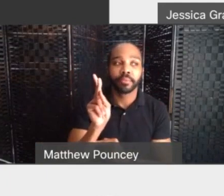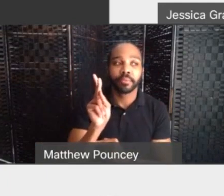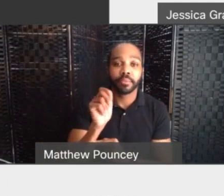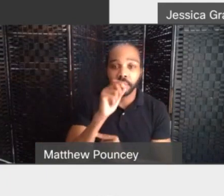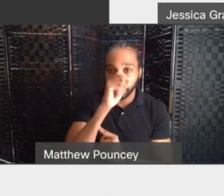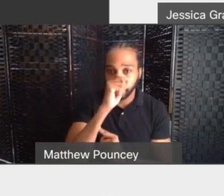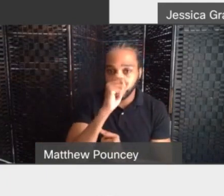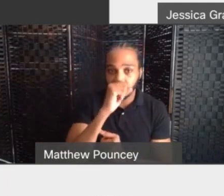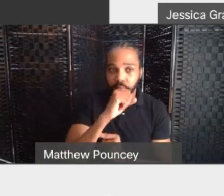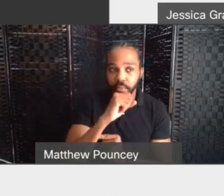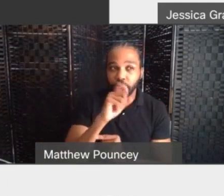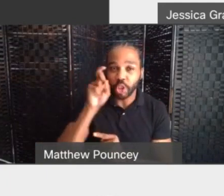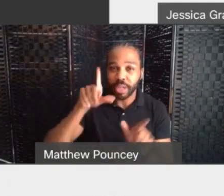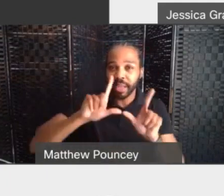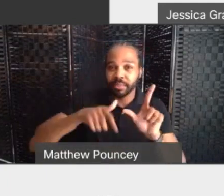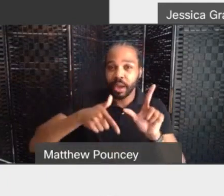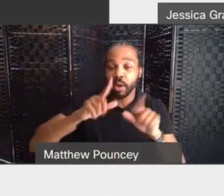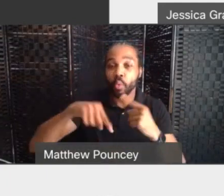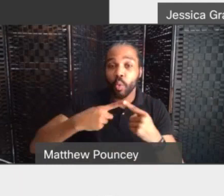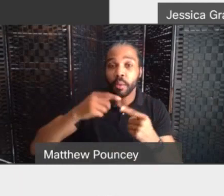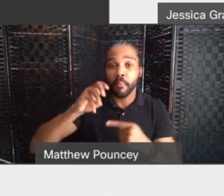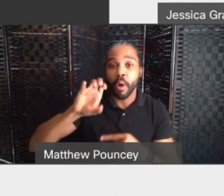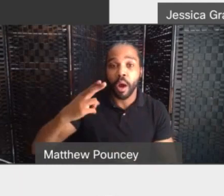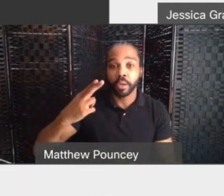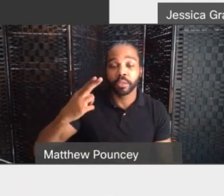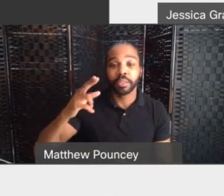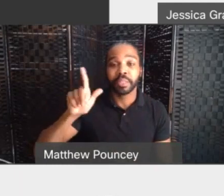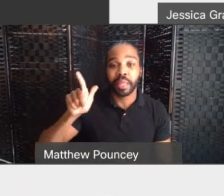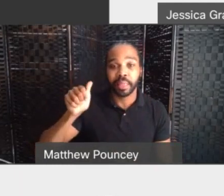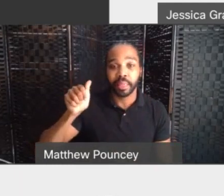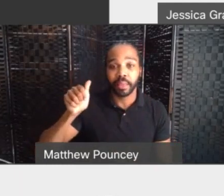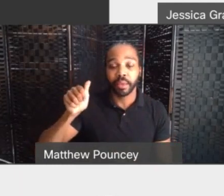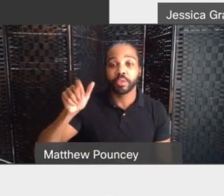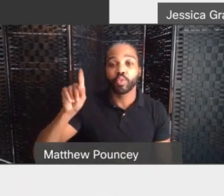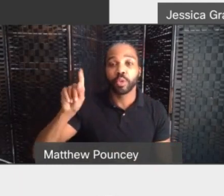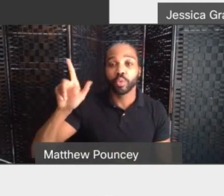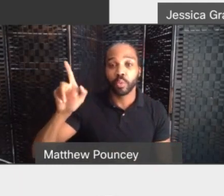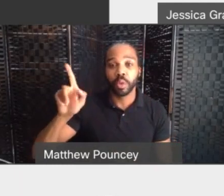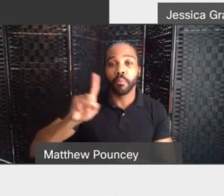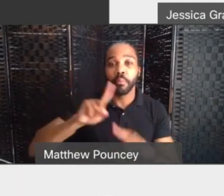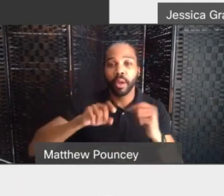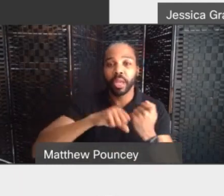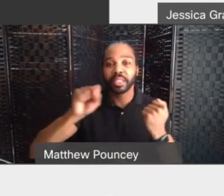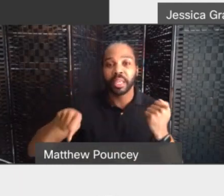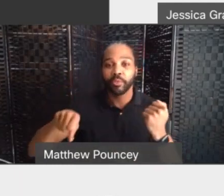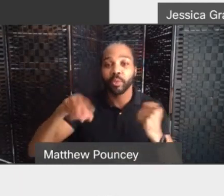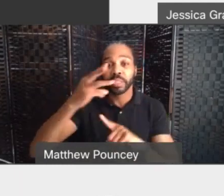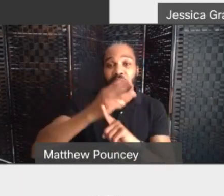to expire on March the 10th, 2021, was extended for 6 additional